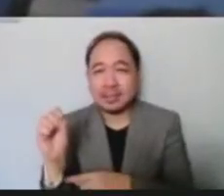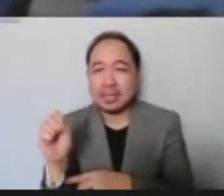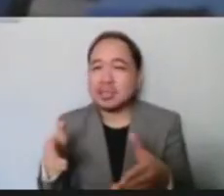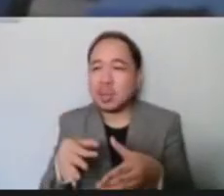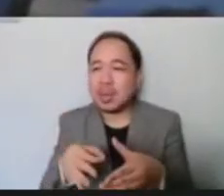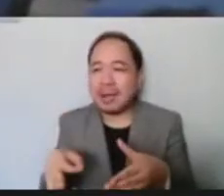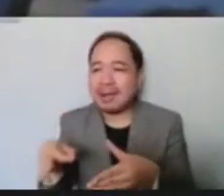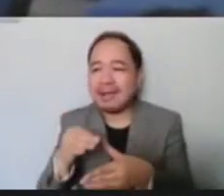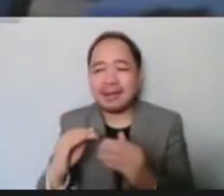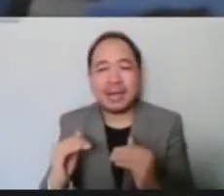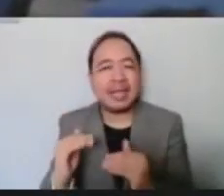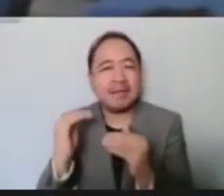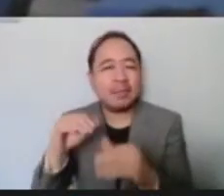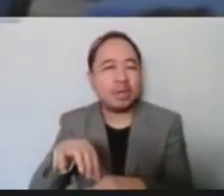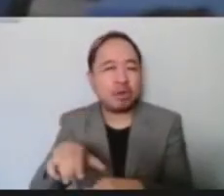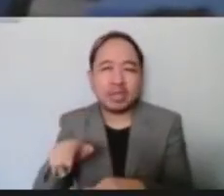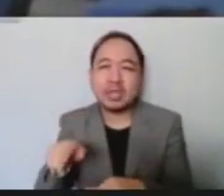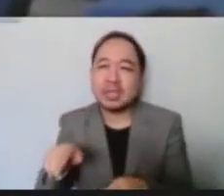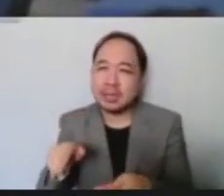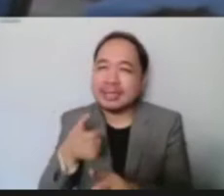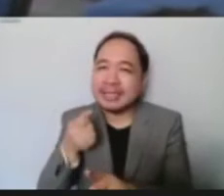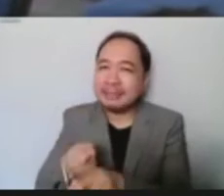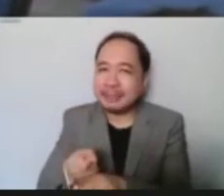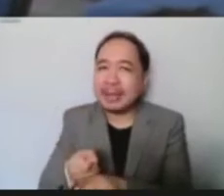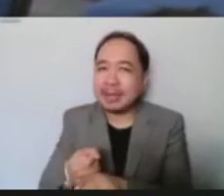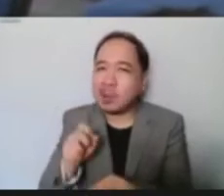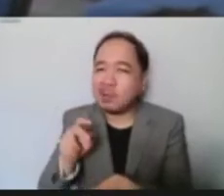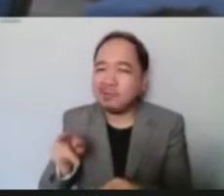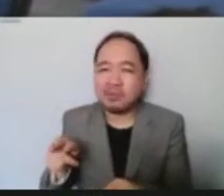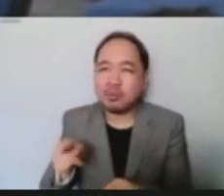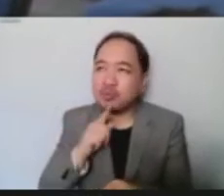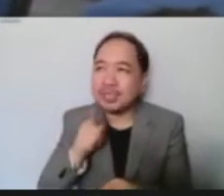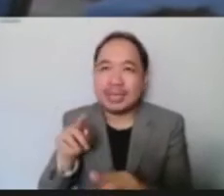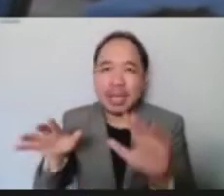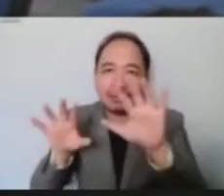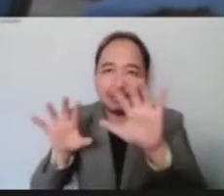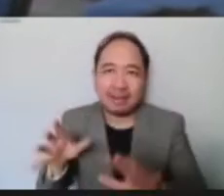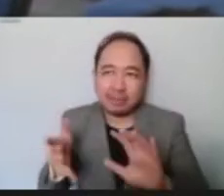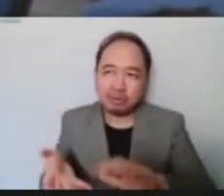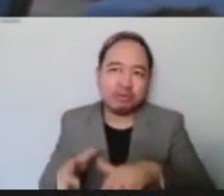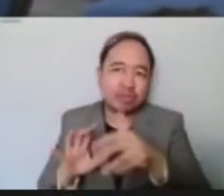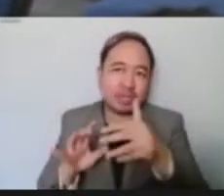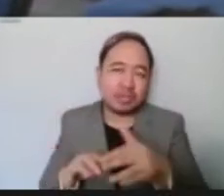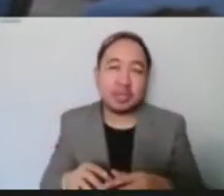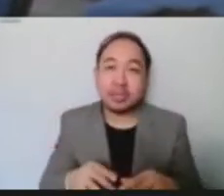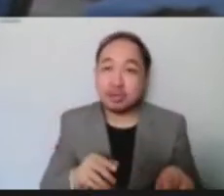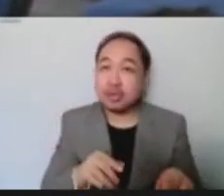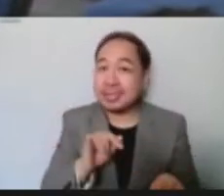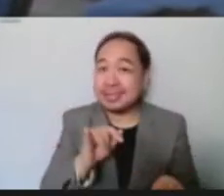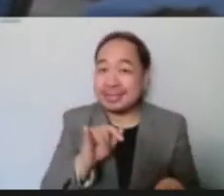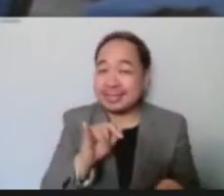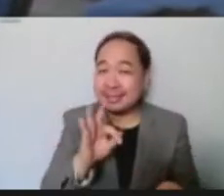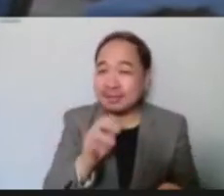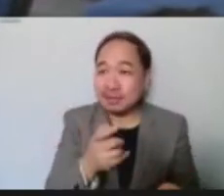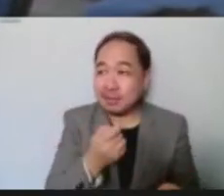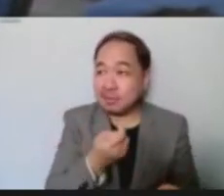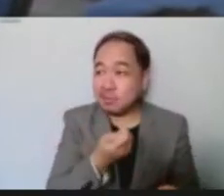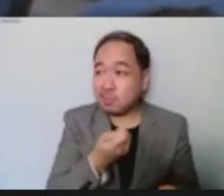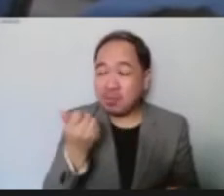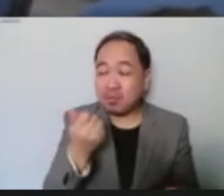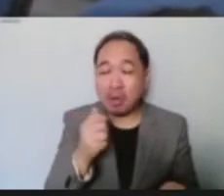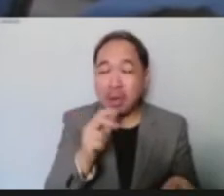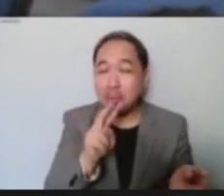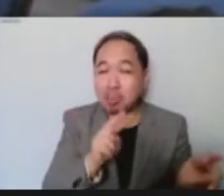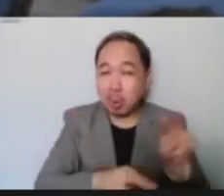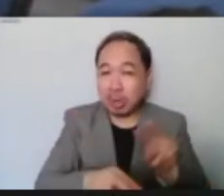committee then the whole iron works here does not serve any purpose I would just like to make